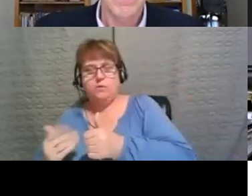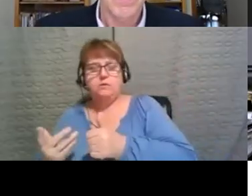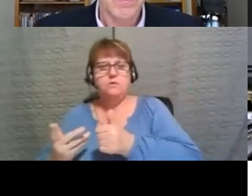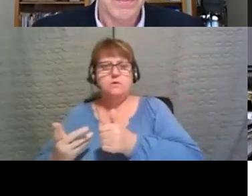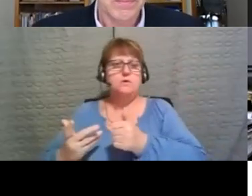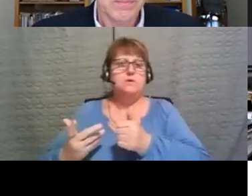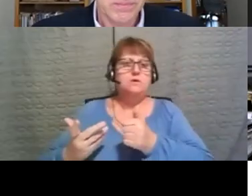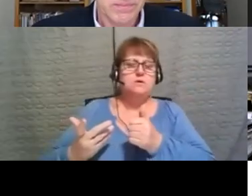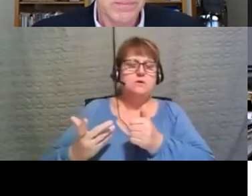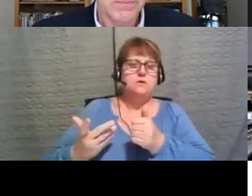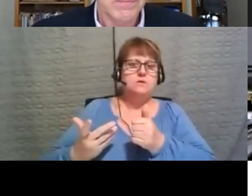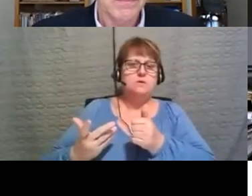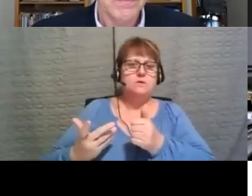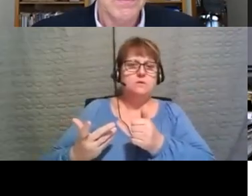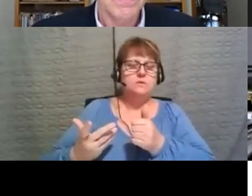What are you